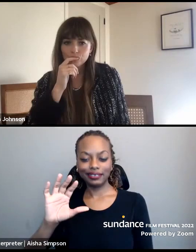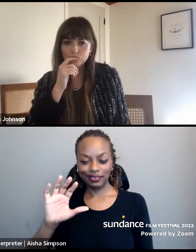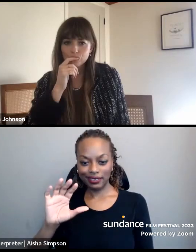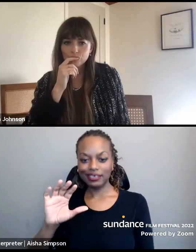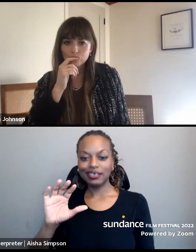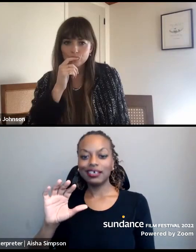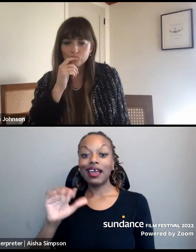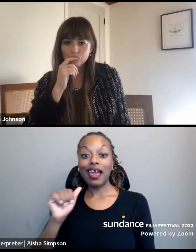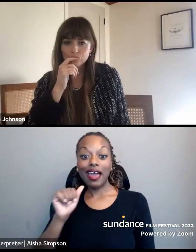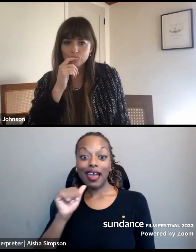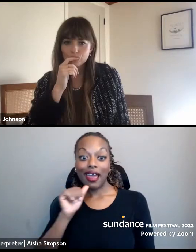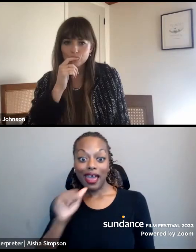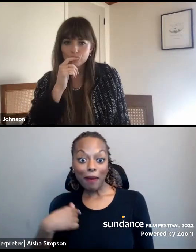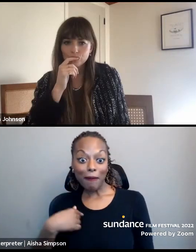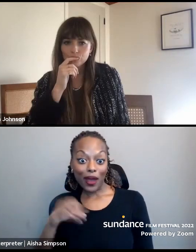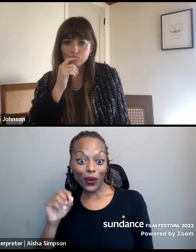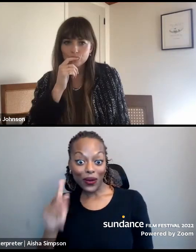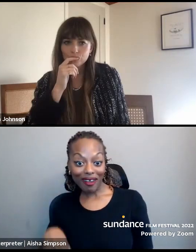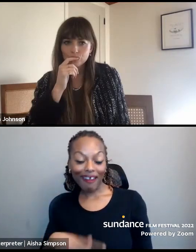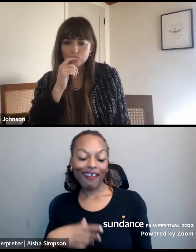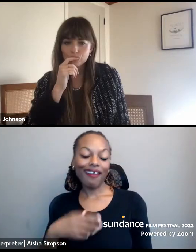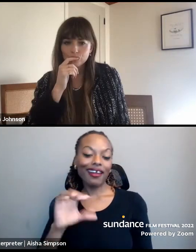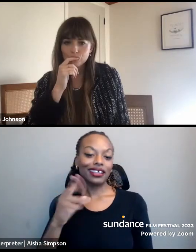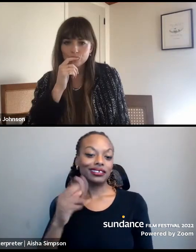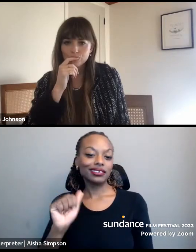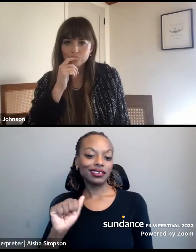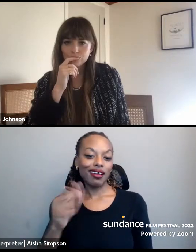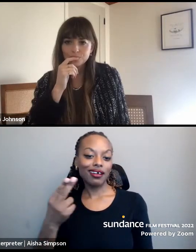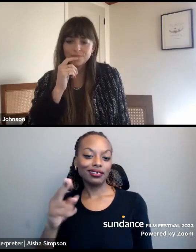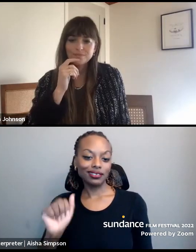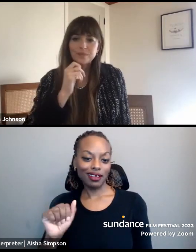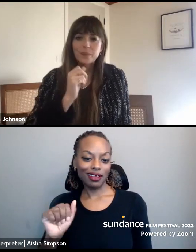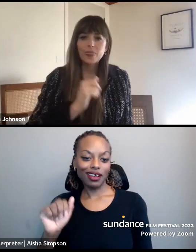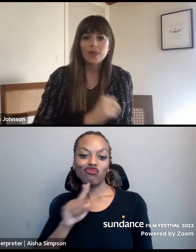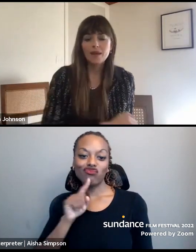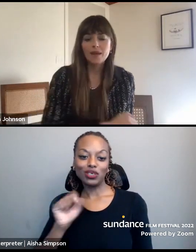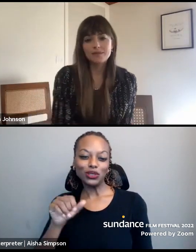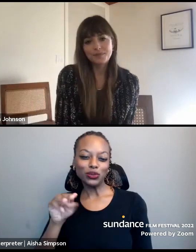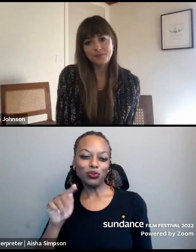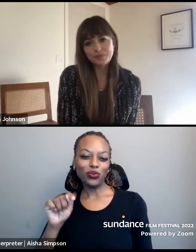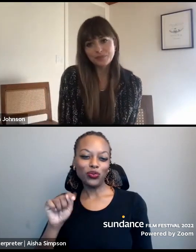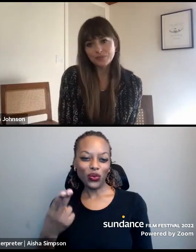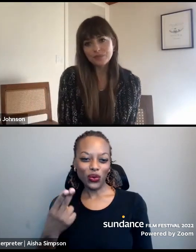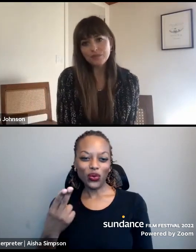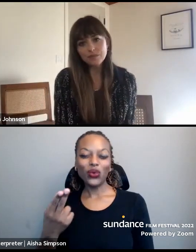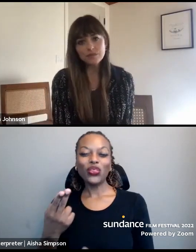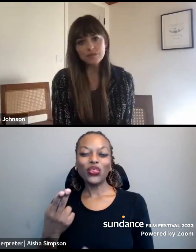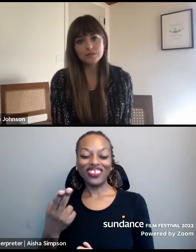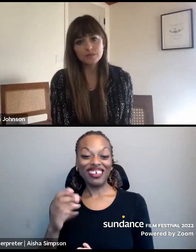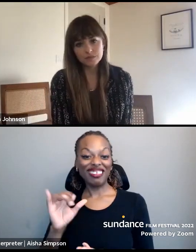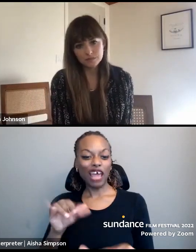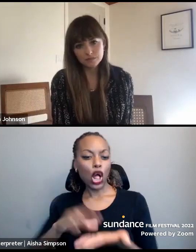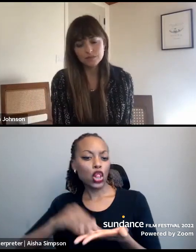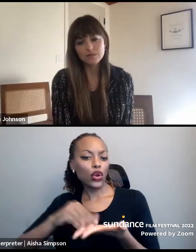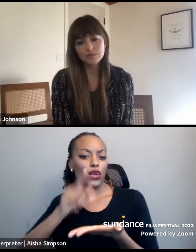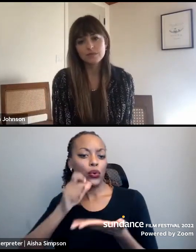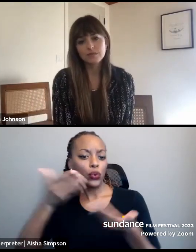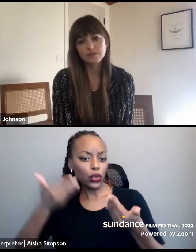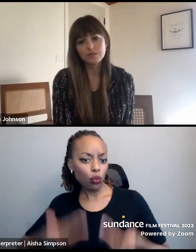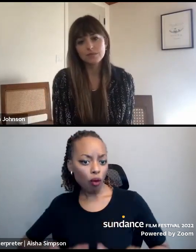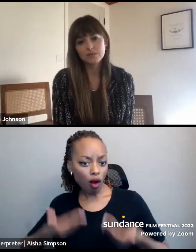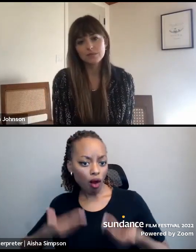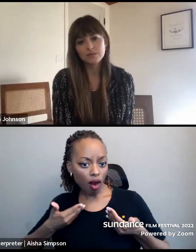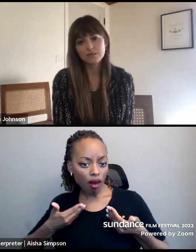like what you're doing, yes, but also just who you are at ages that are later than people give us space for, or that are not just